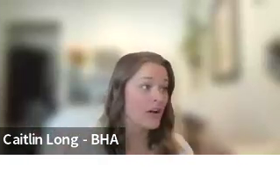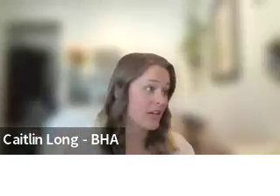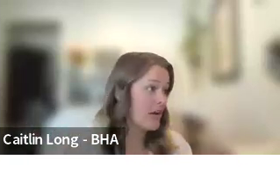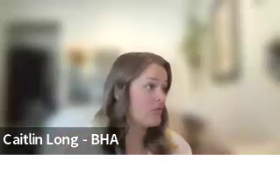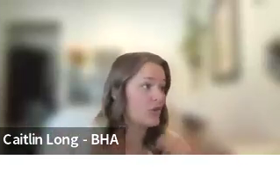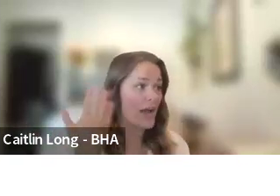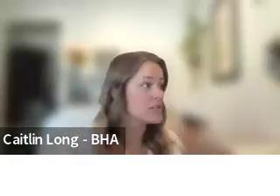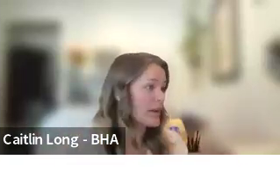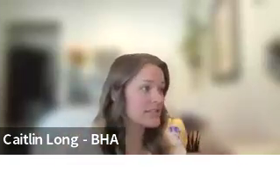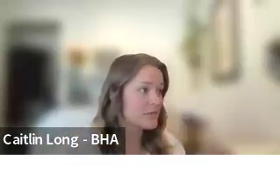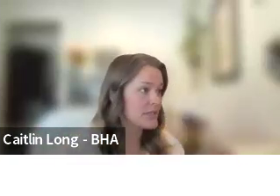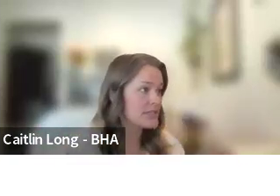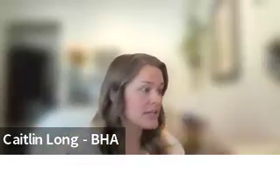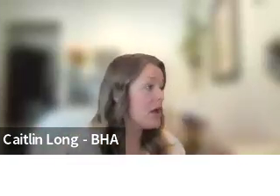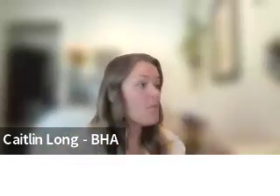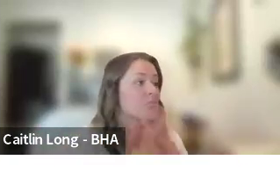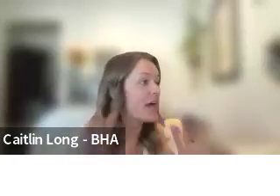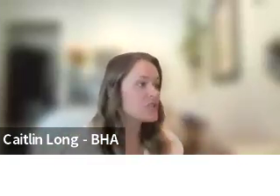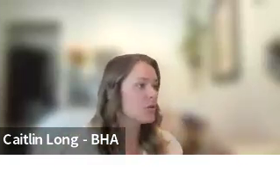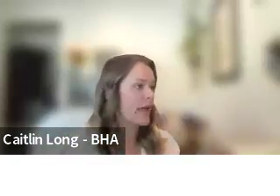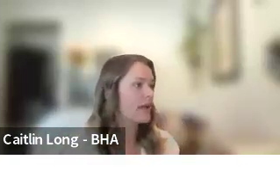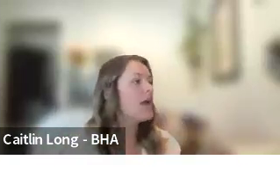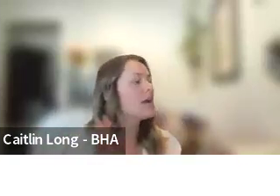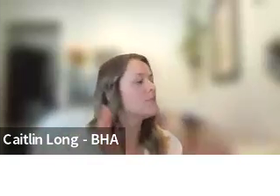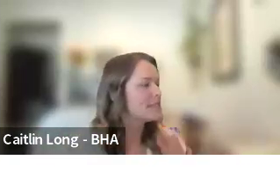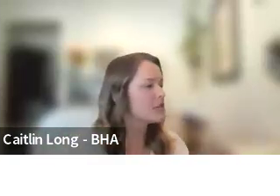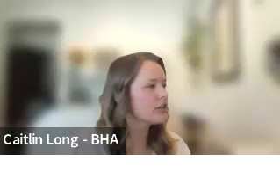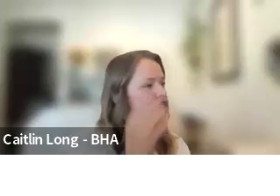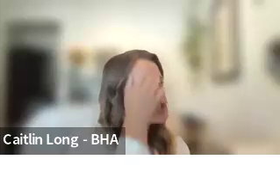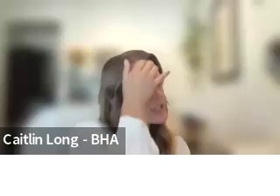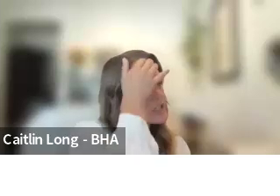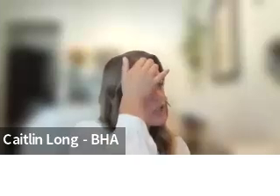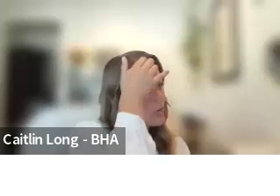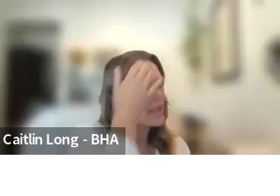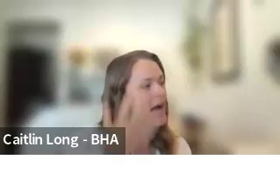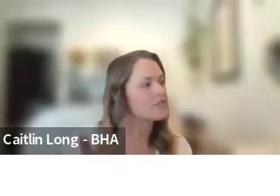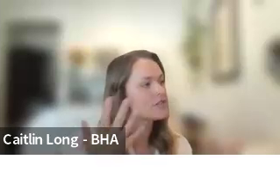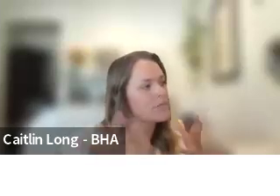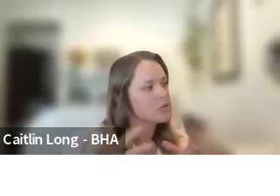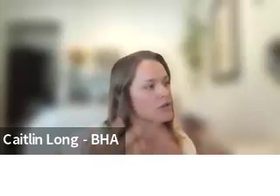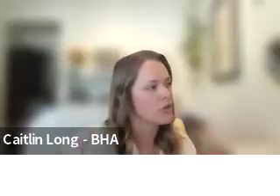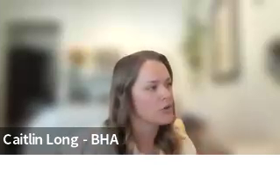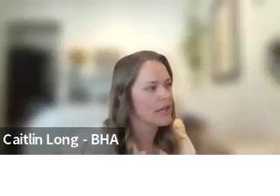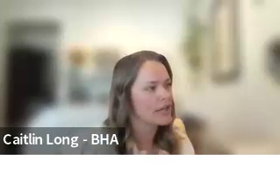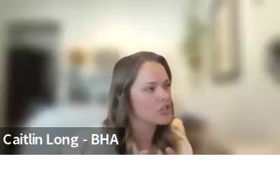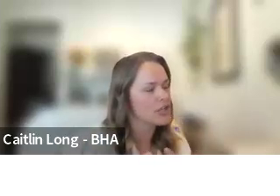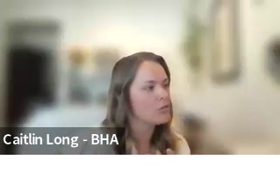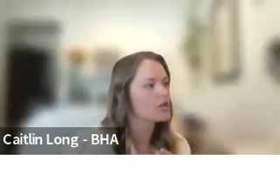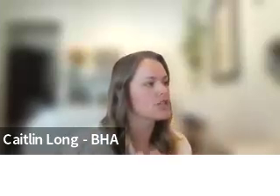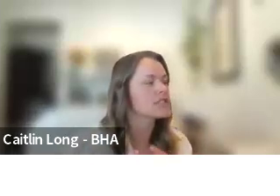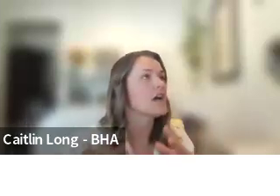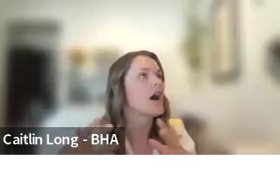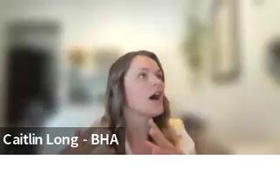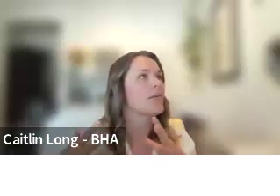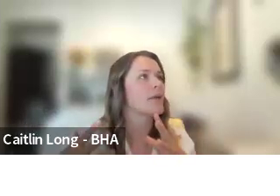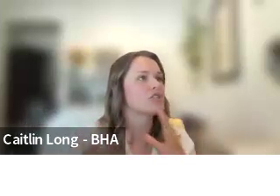I cannot get on for X, Y, and Z reason, that's okay. It basically is just so we have some sort of communication.